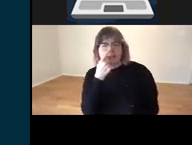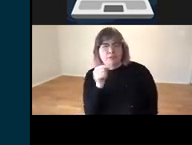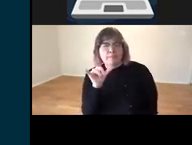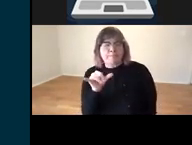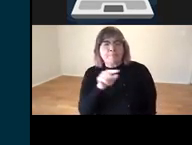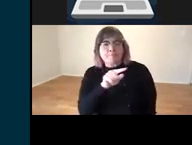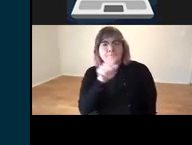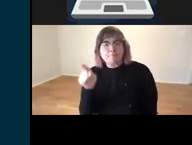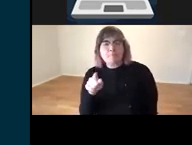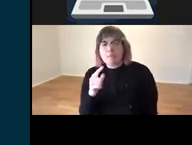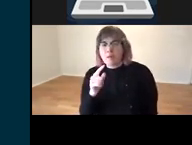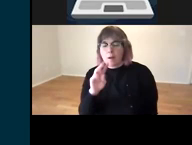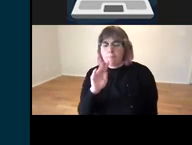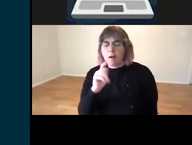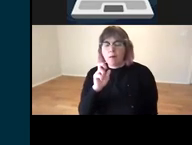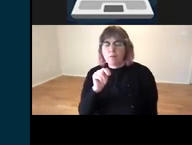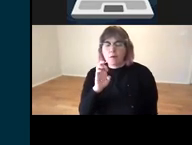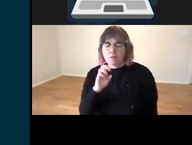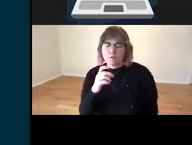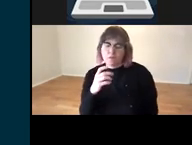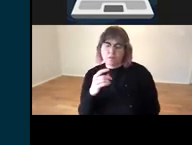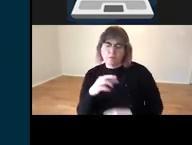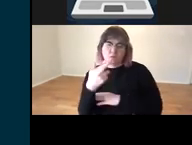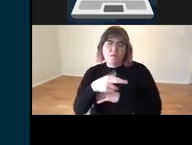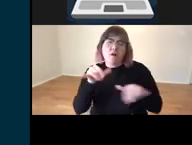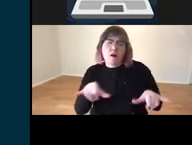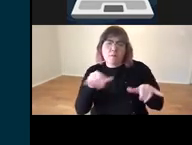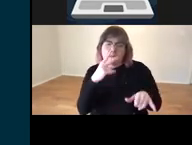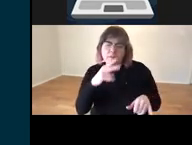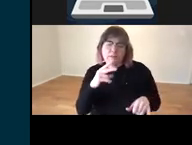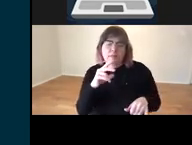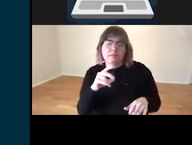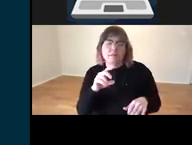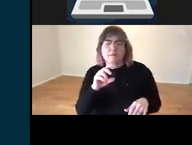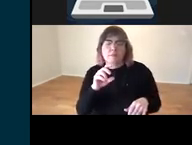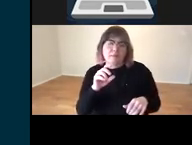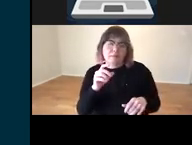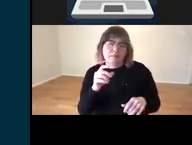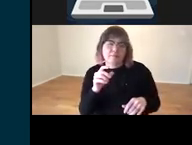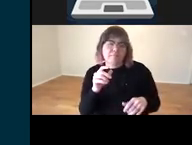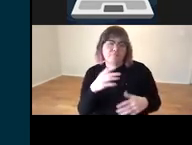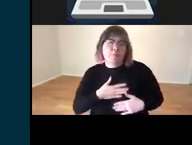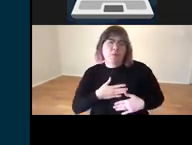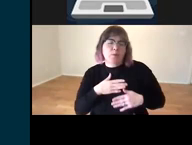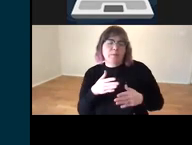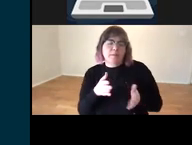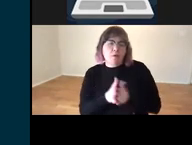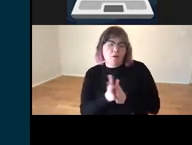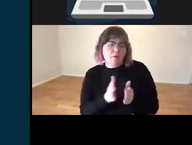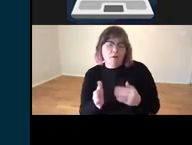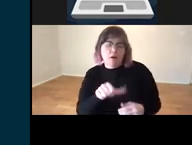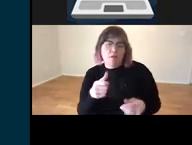is bottlenose dolphin, which is a common dolphin that we see often in places like Sea Life Park and other marine mammal facilities.